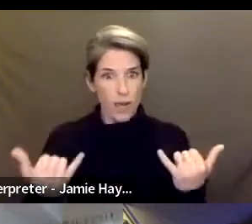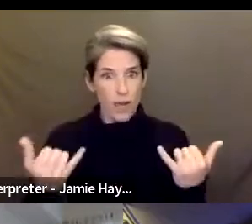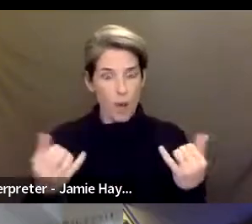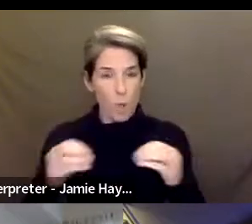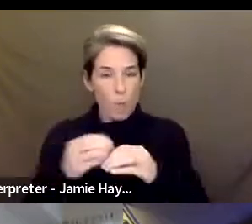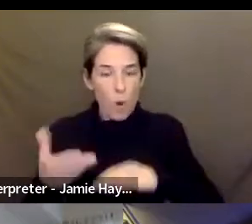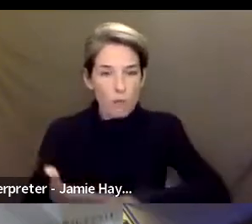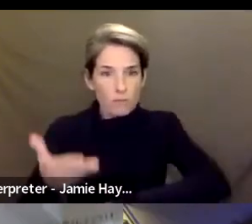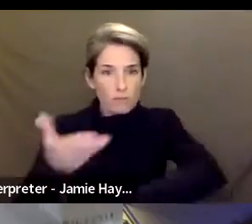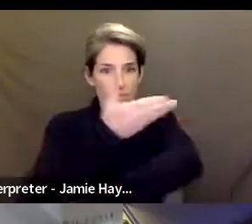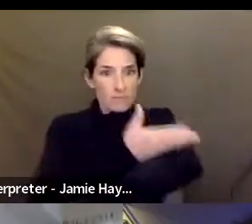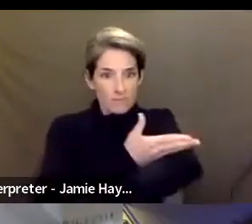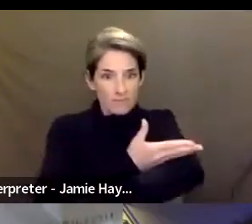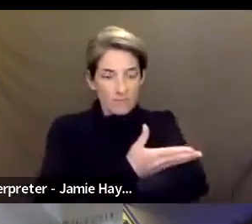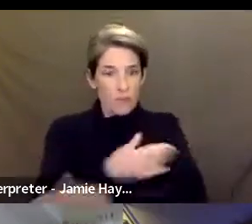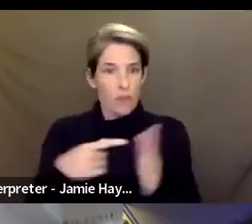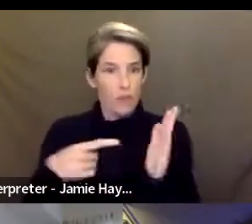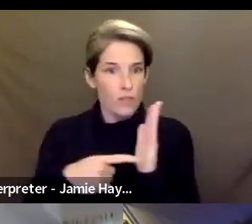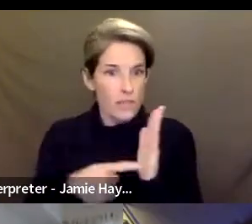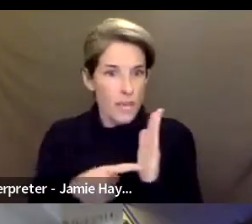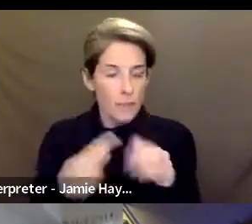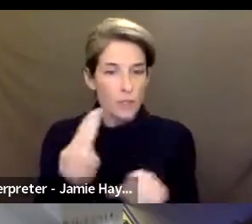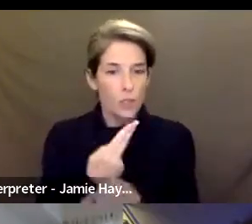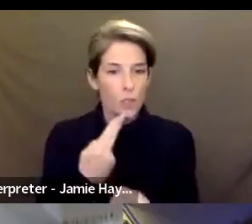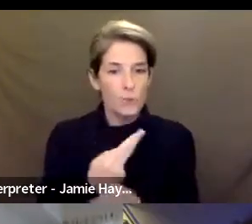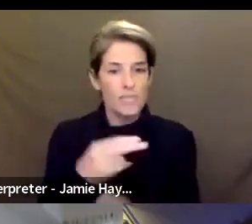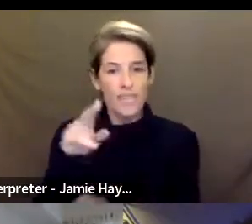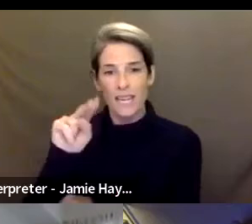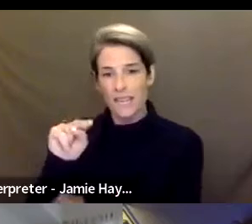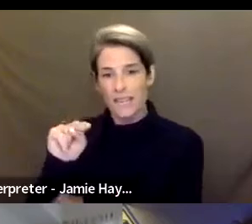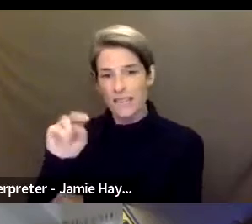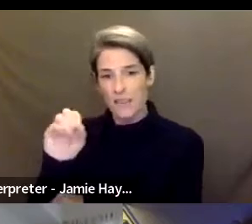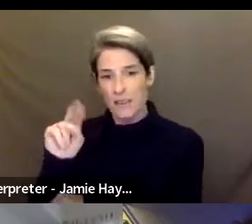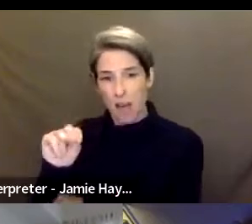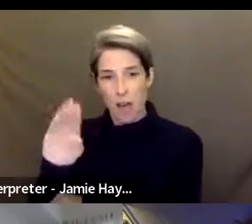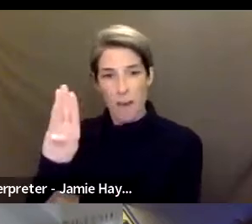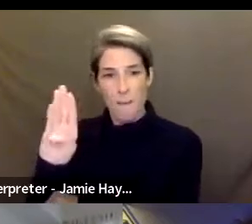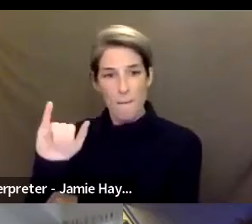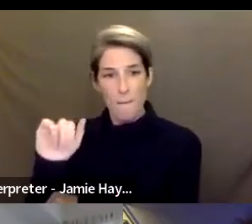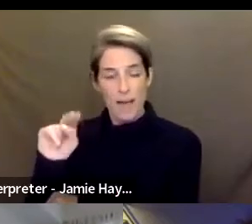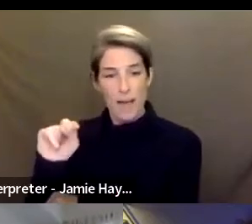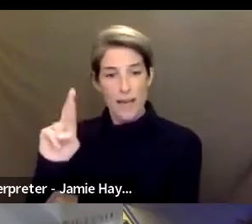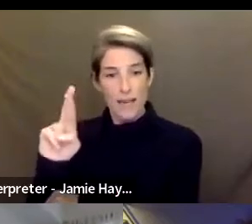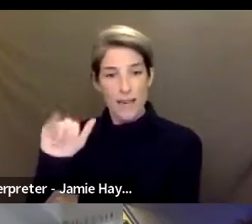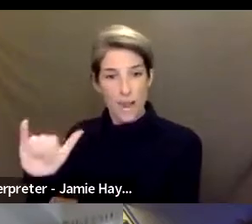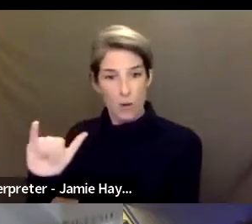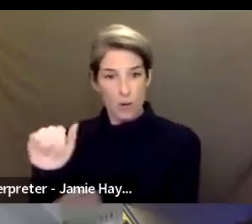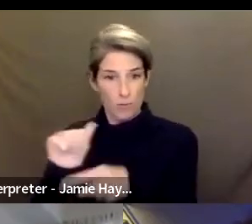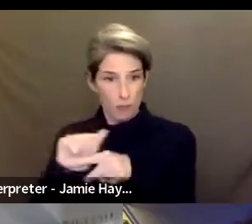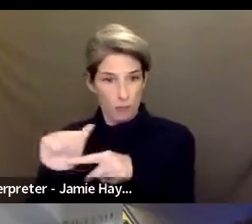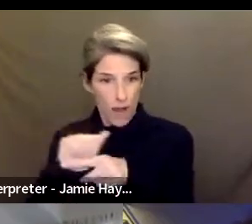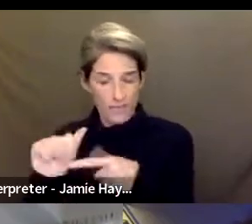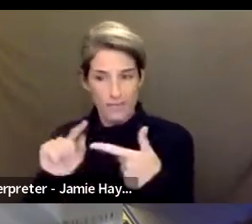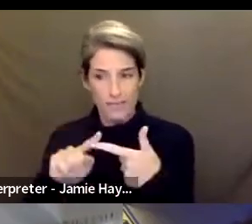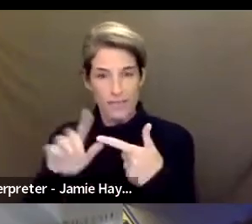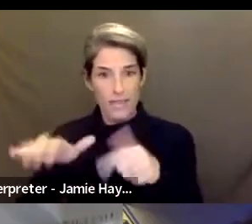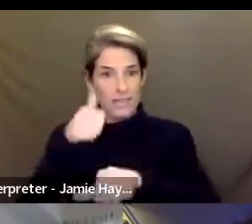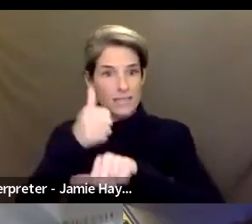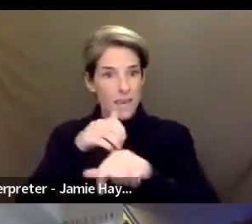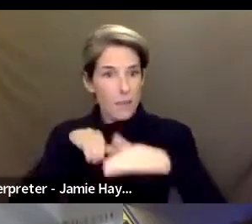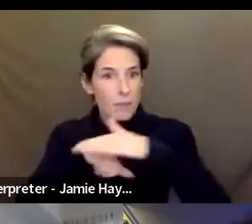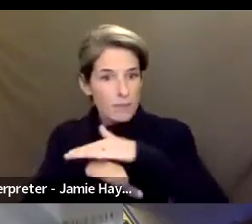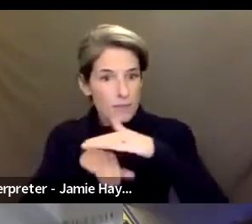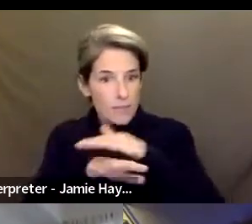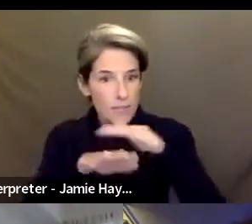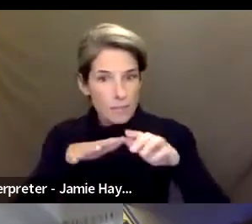put non-binary practices in place. They've already made the room accessible. They've already,